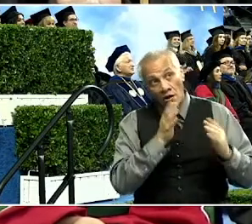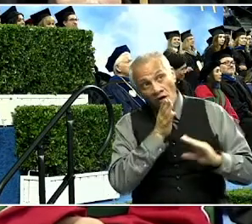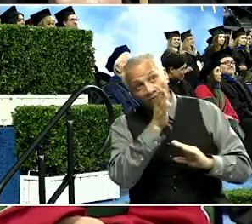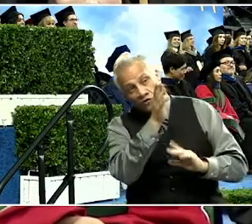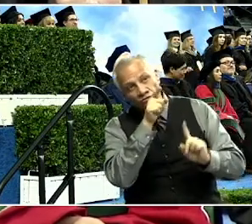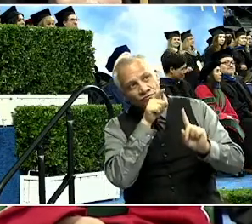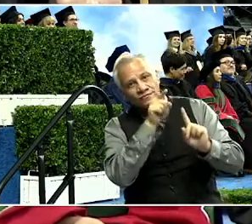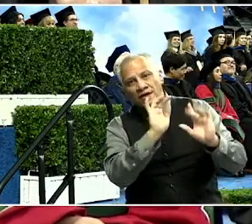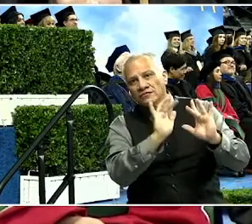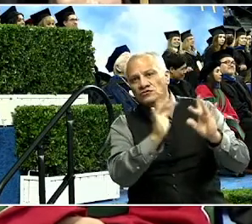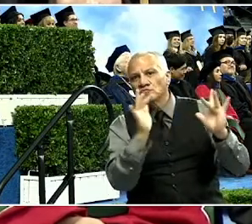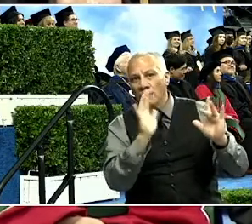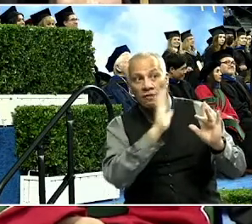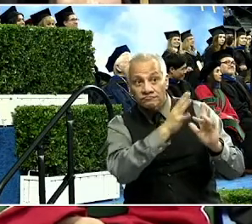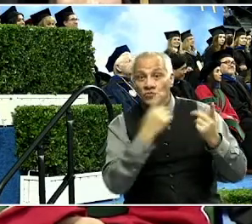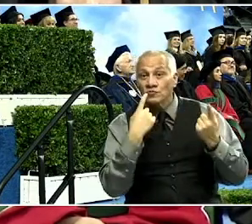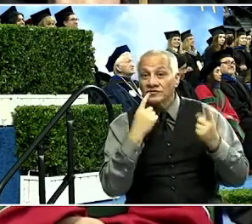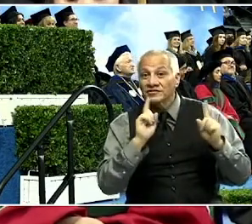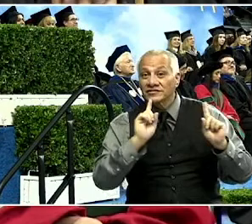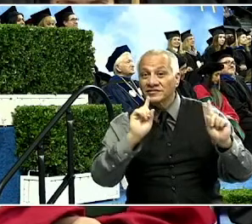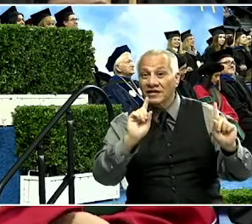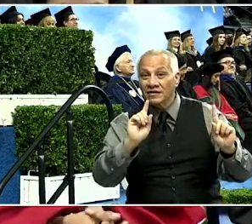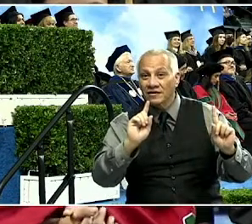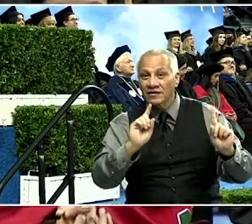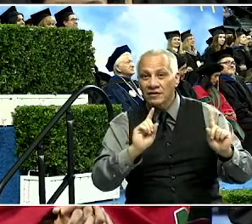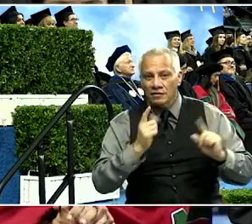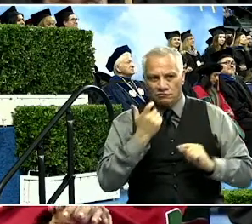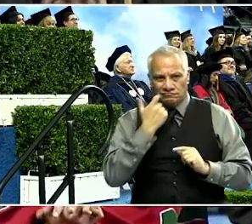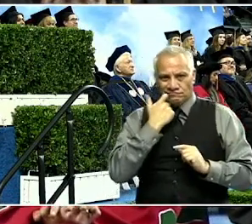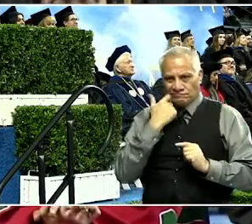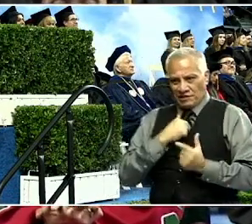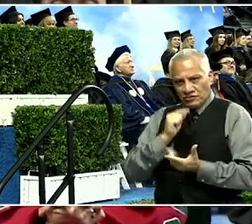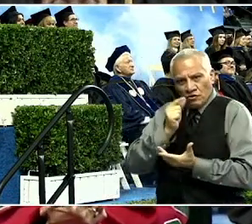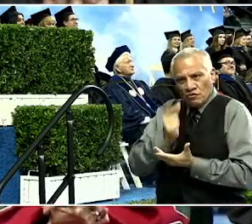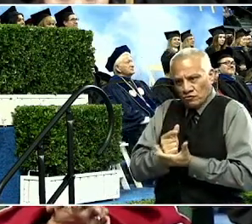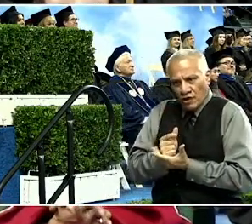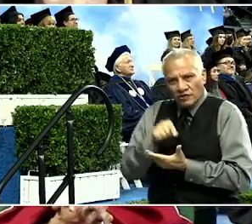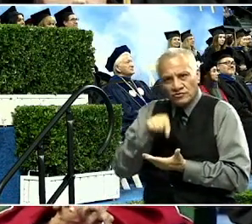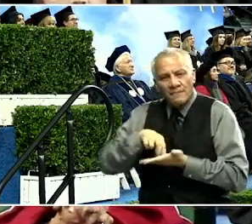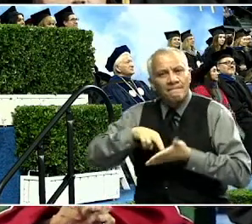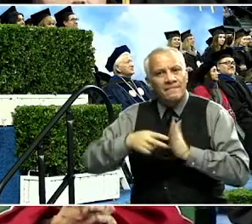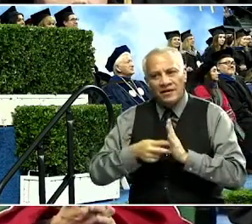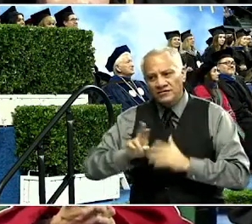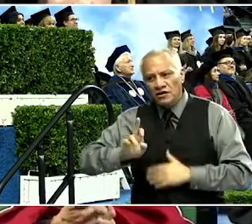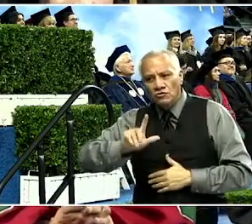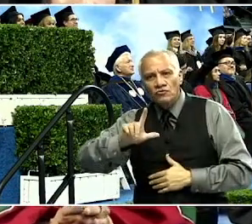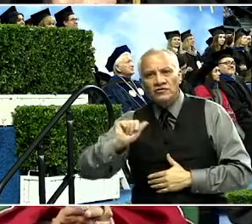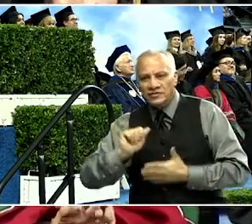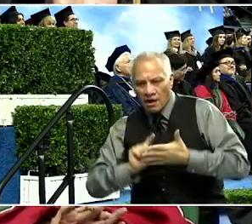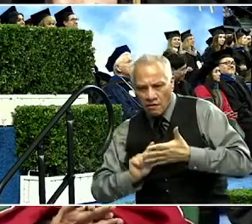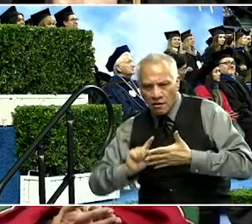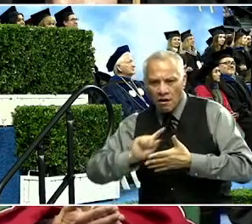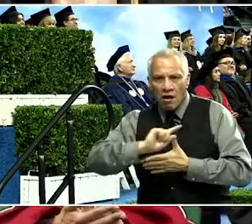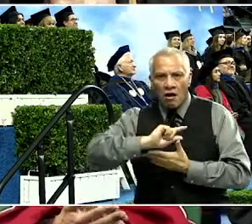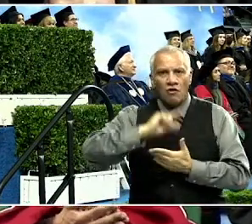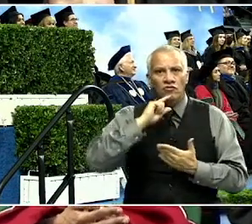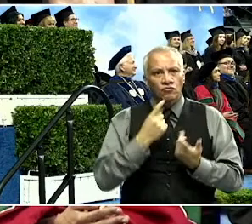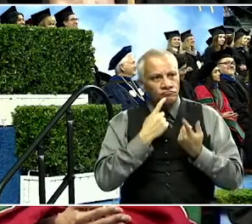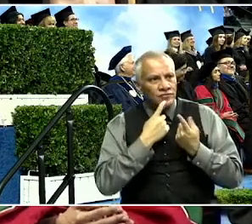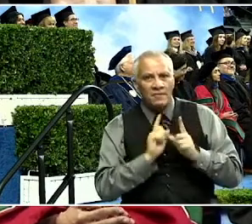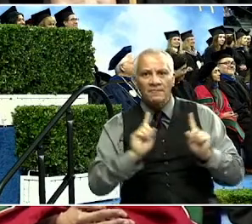future. You have completed one of the most meaningful phases of your life here at UCLA. I'm sure you're all excited about